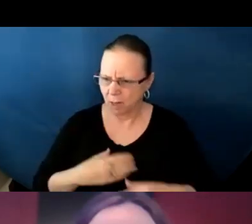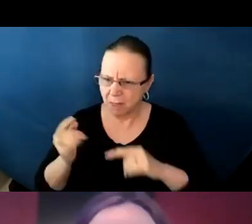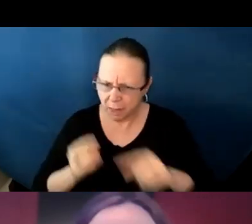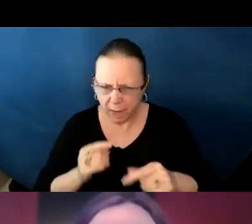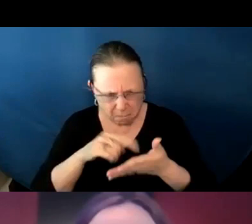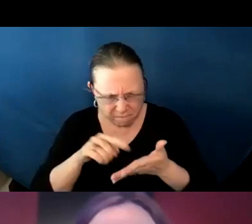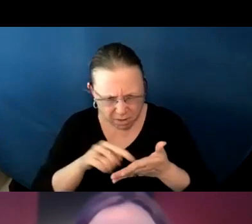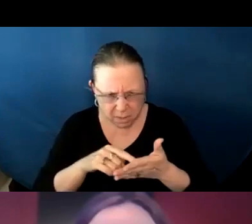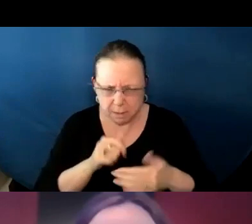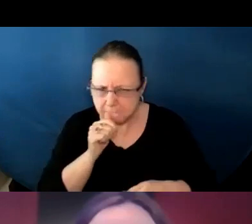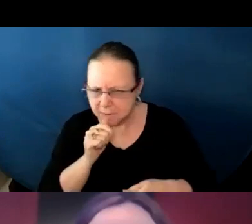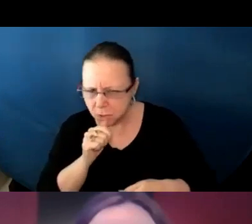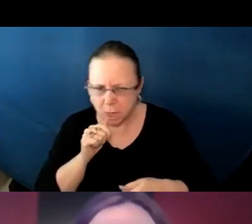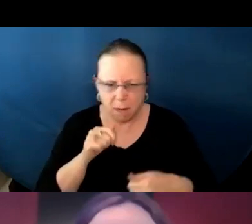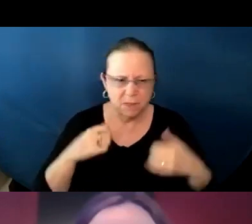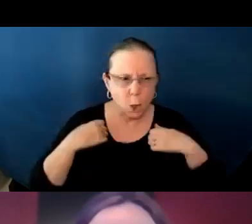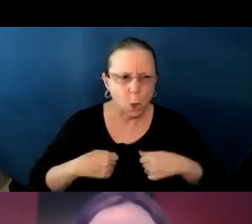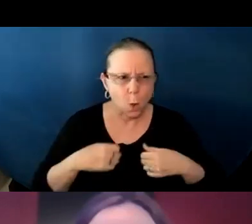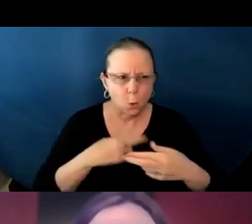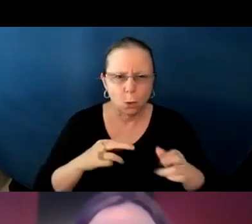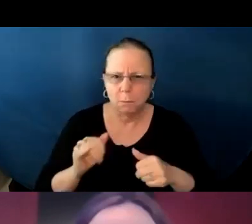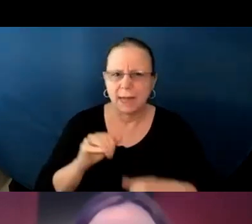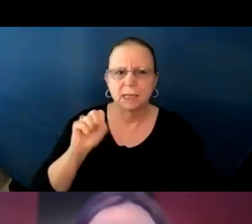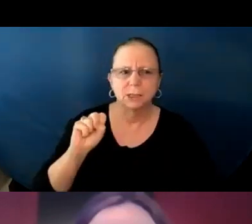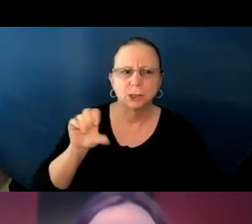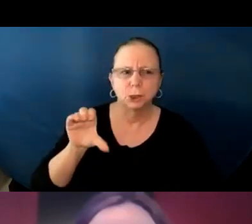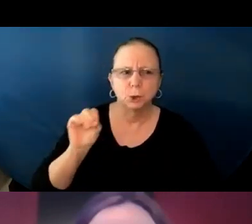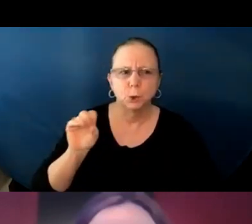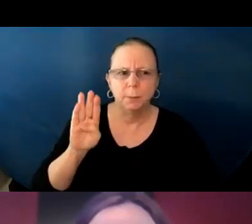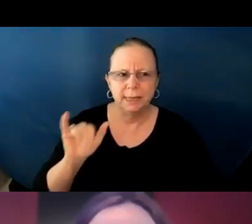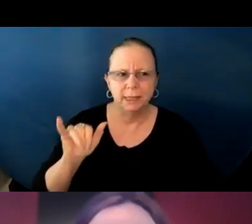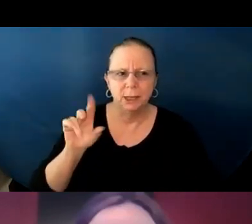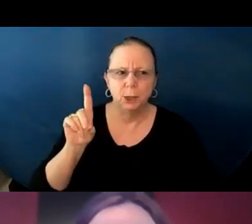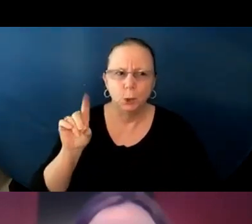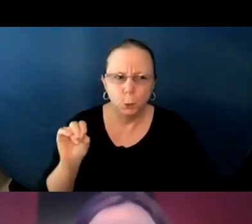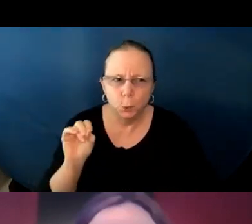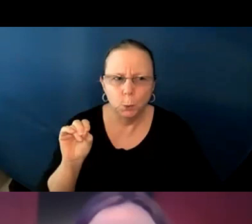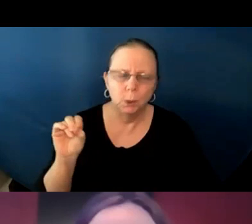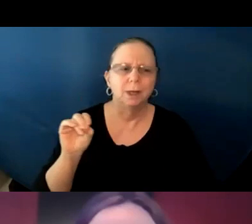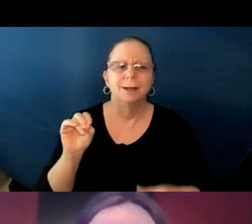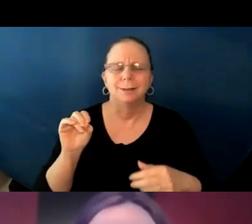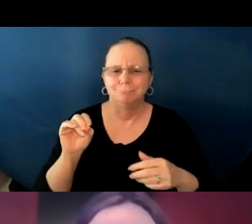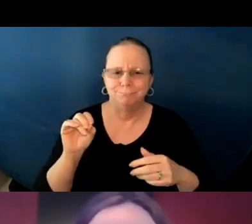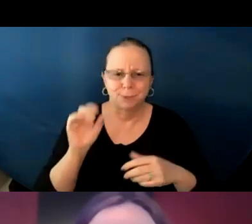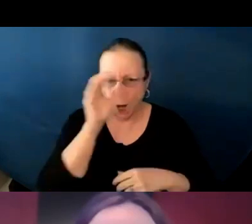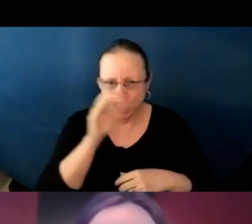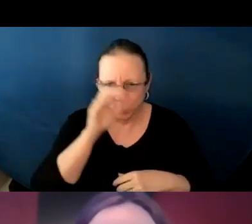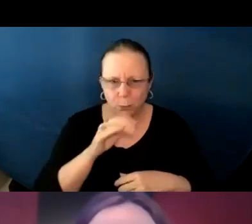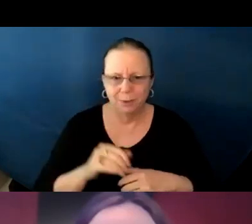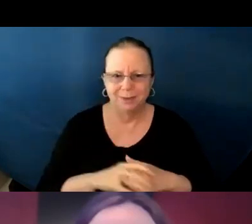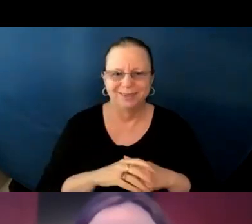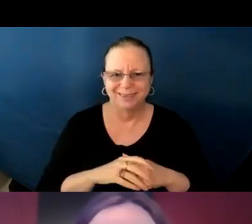room like a Scooby-Doo episode. And there I was with 8 lunchboxes spread around me like a